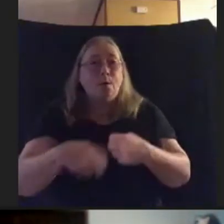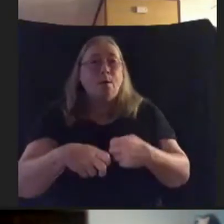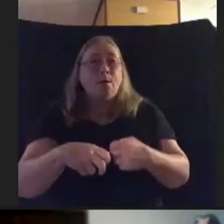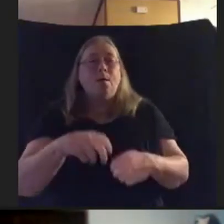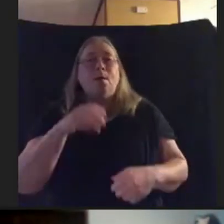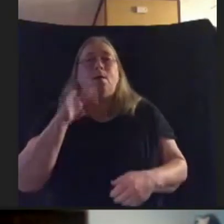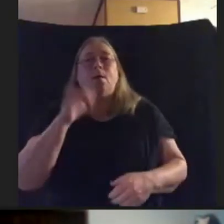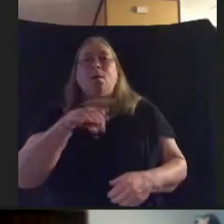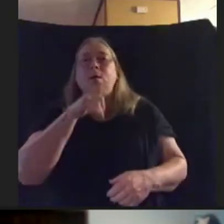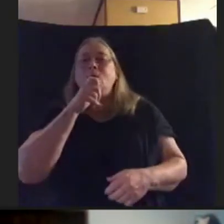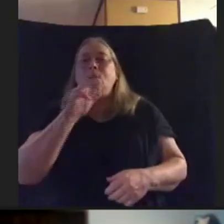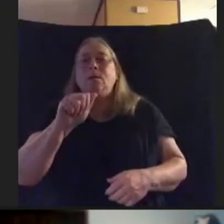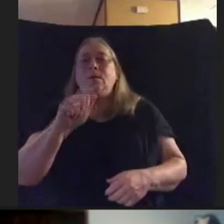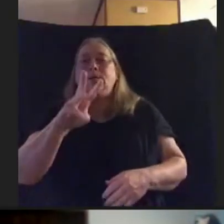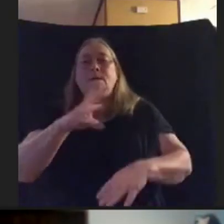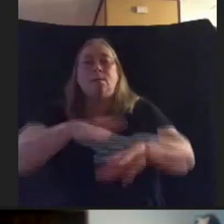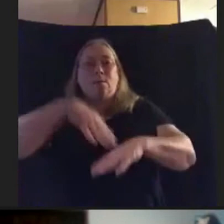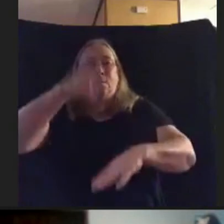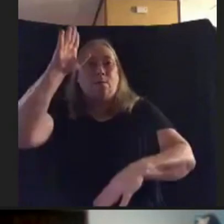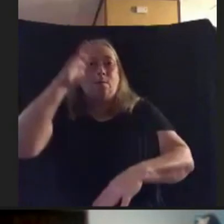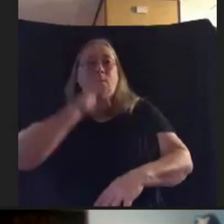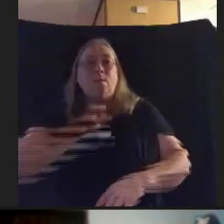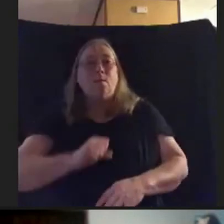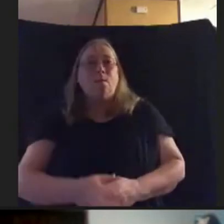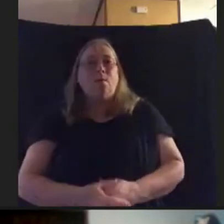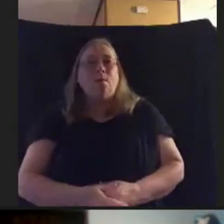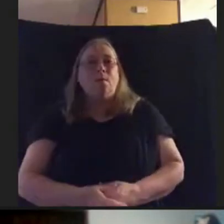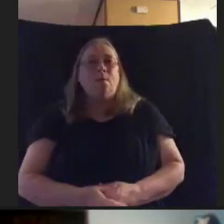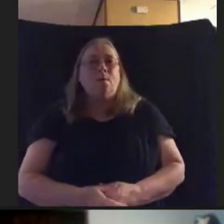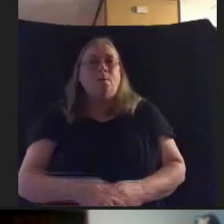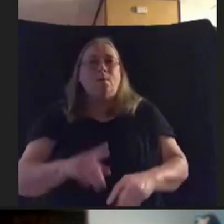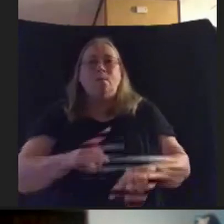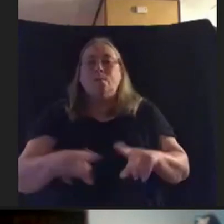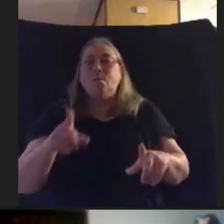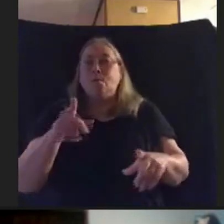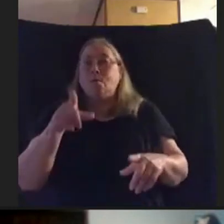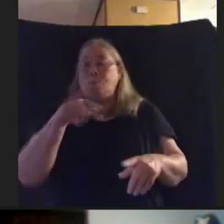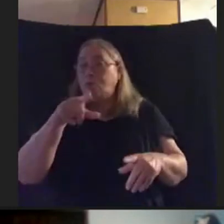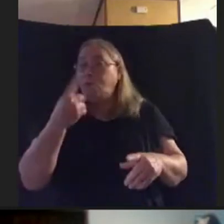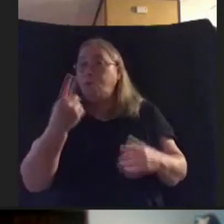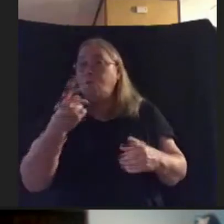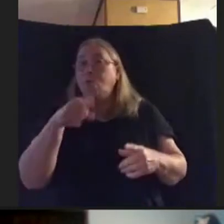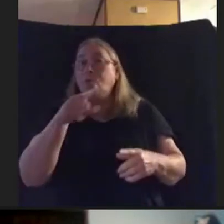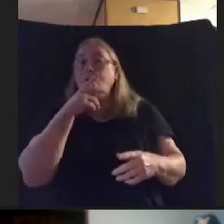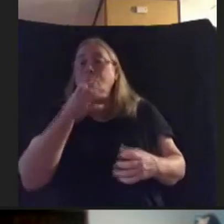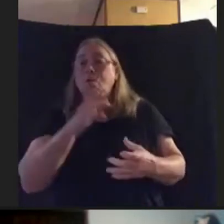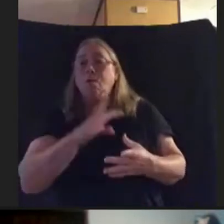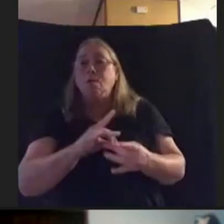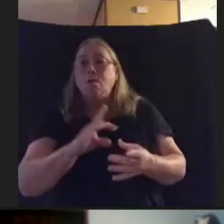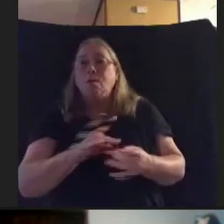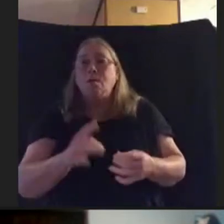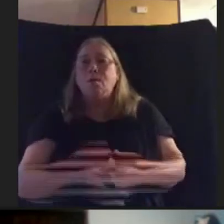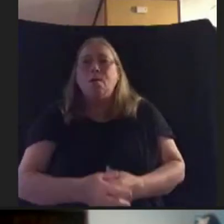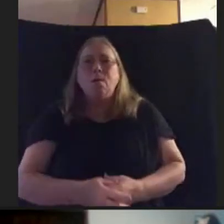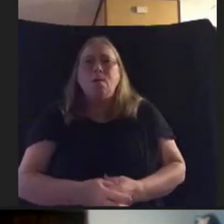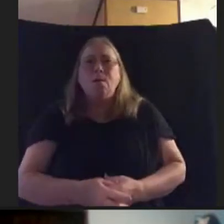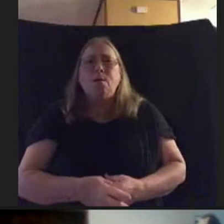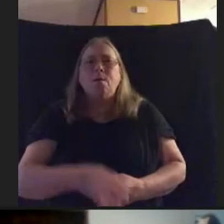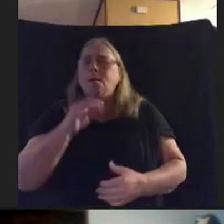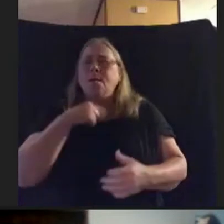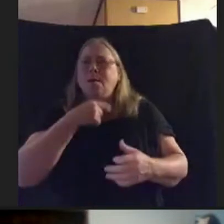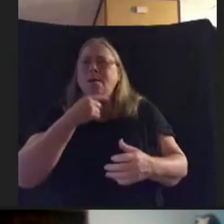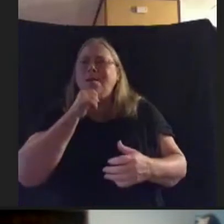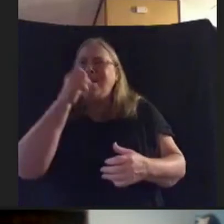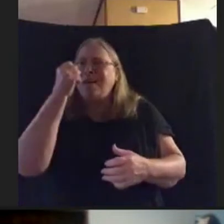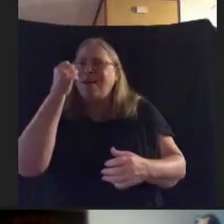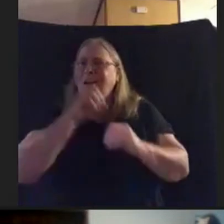on up. But you guys, one of you want to take that? And I'm not sure I understand the nature of the question. I mean, they would